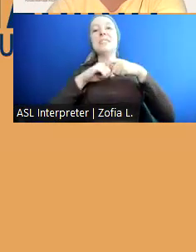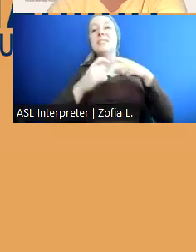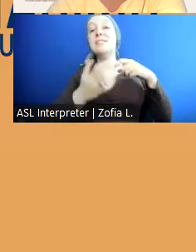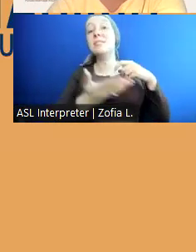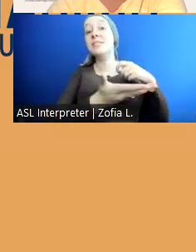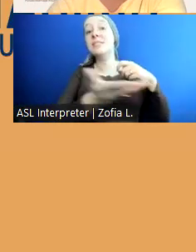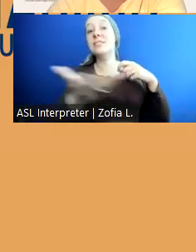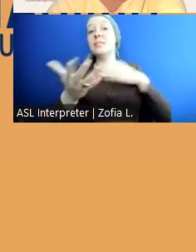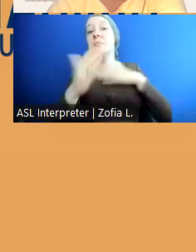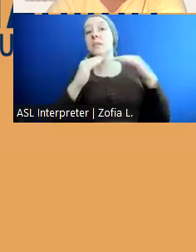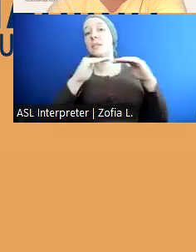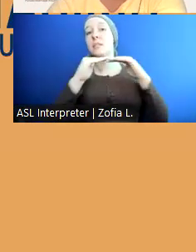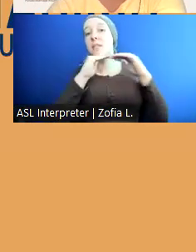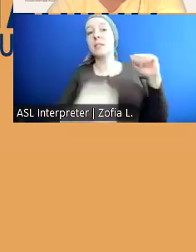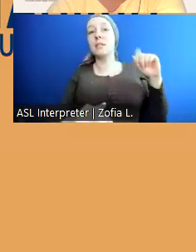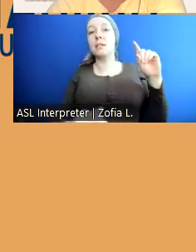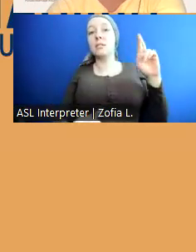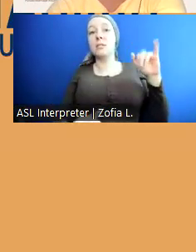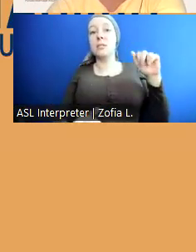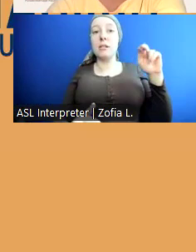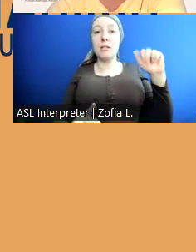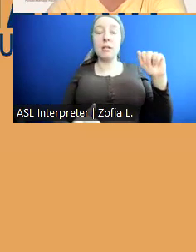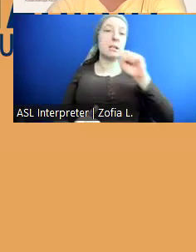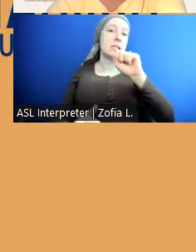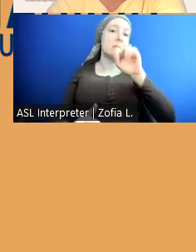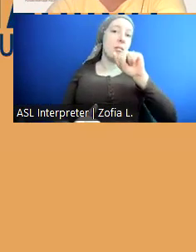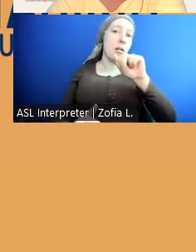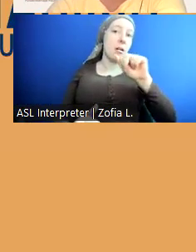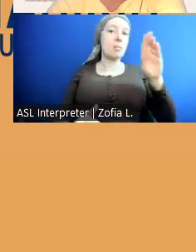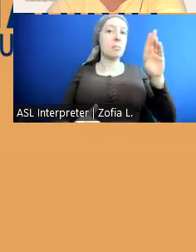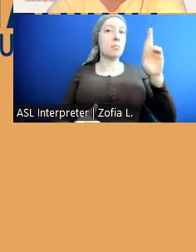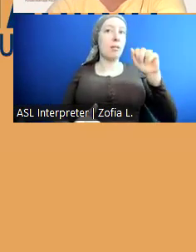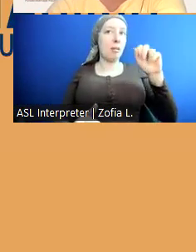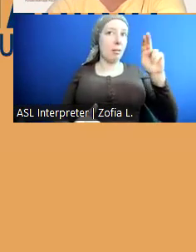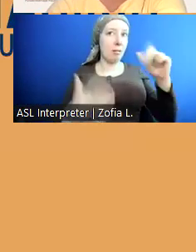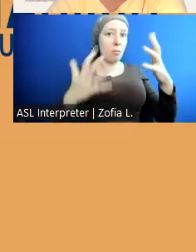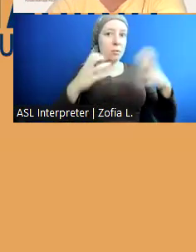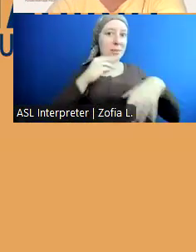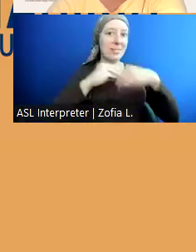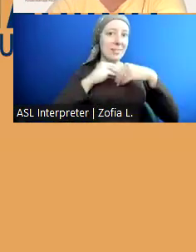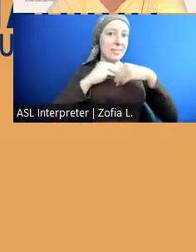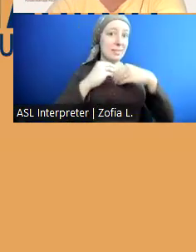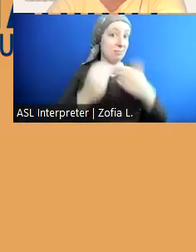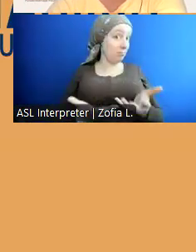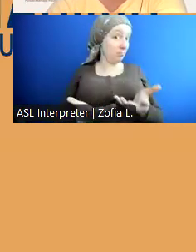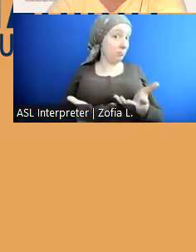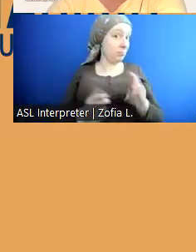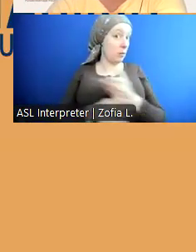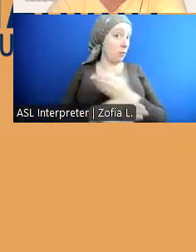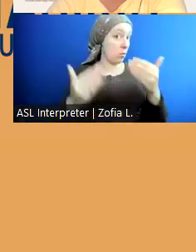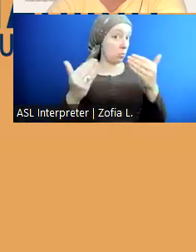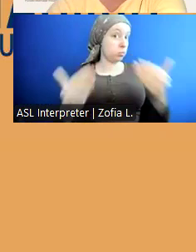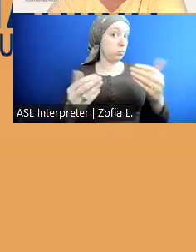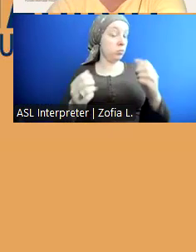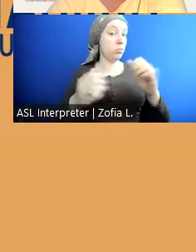my colleagues, if Adriana, Sarah, or Brianna would like to add anything before we dive into